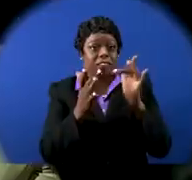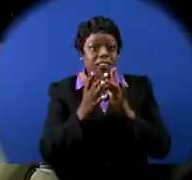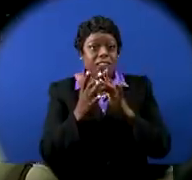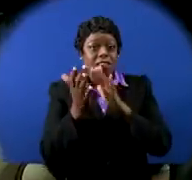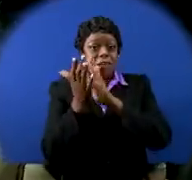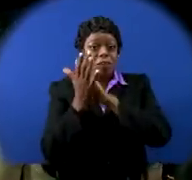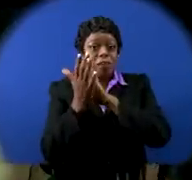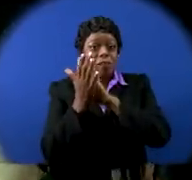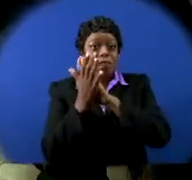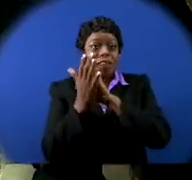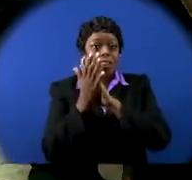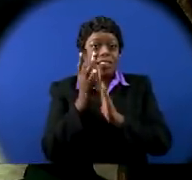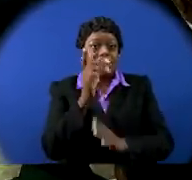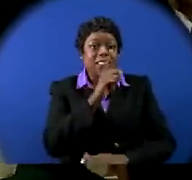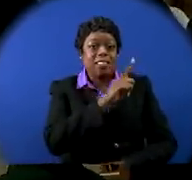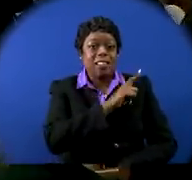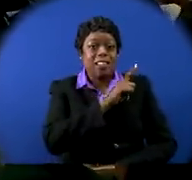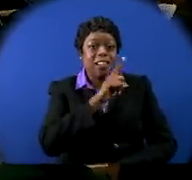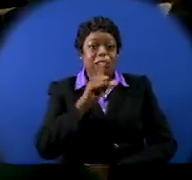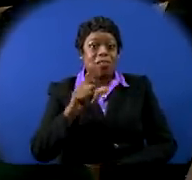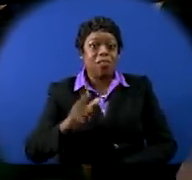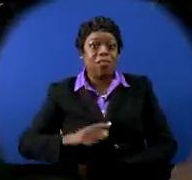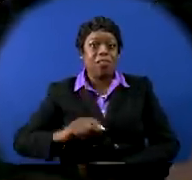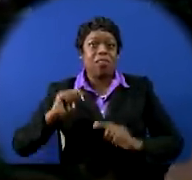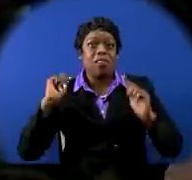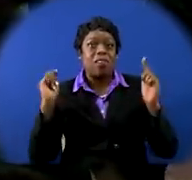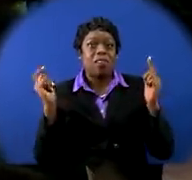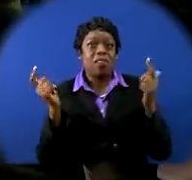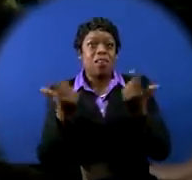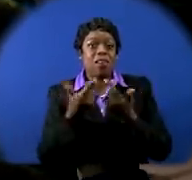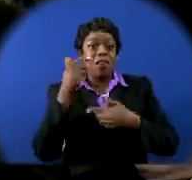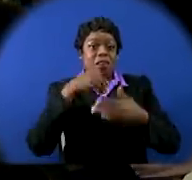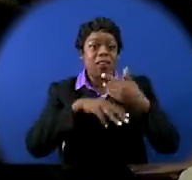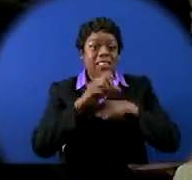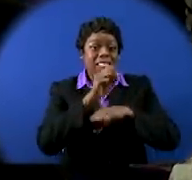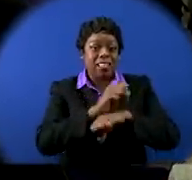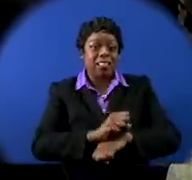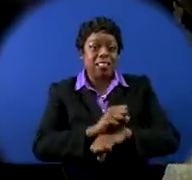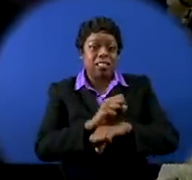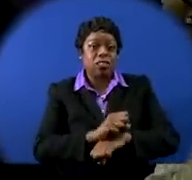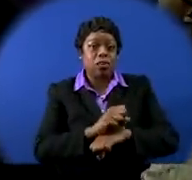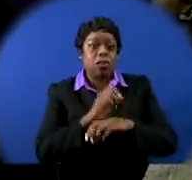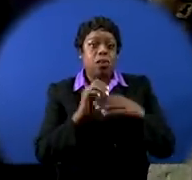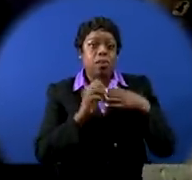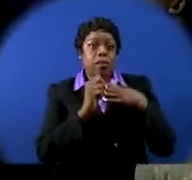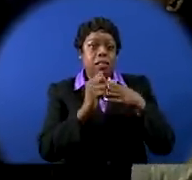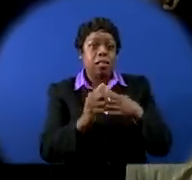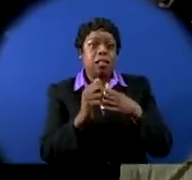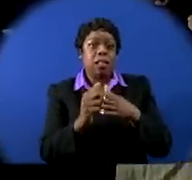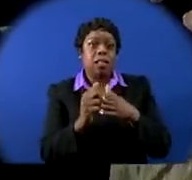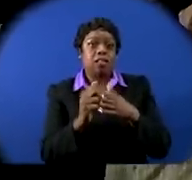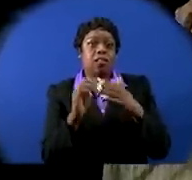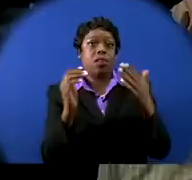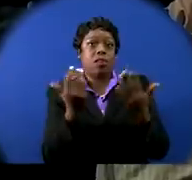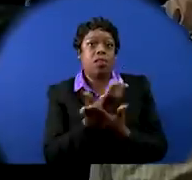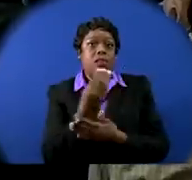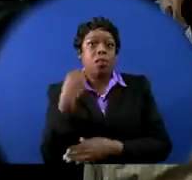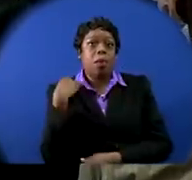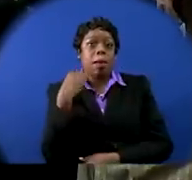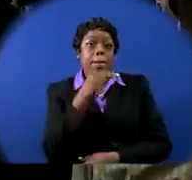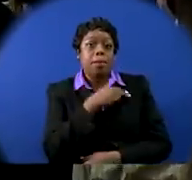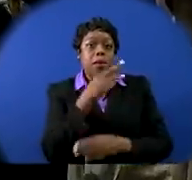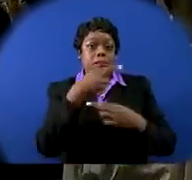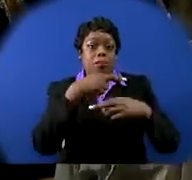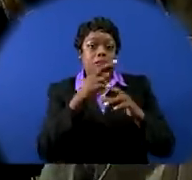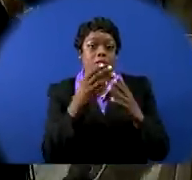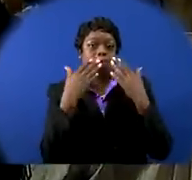Praise the Lord. All those in the sanctuary who are being led to our new member induction room, God bless you. Thank you so much for